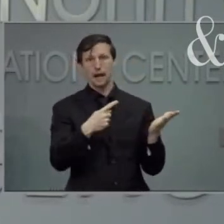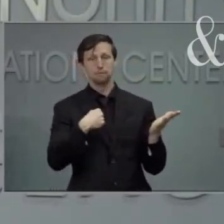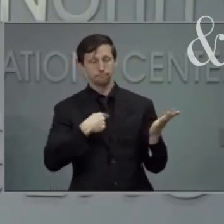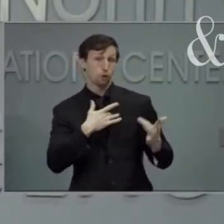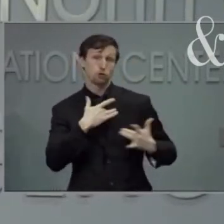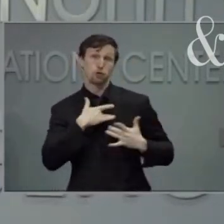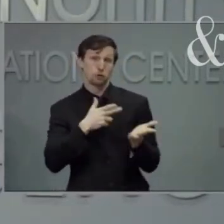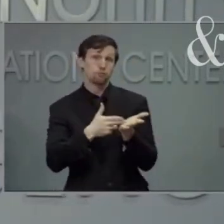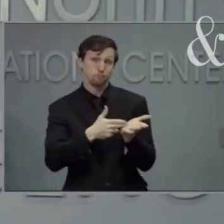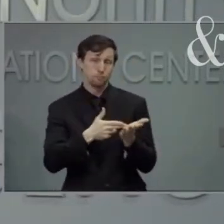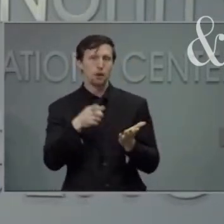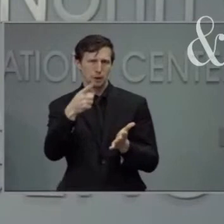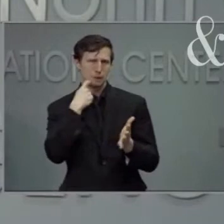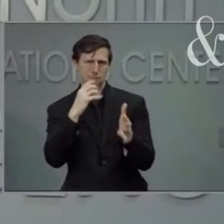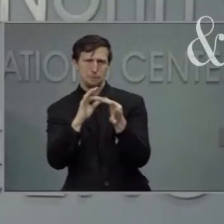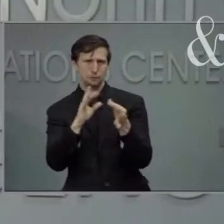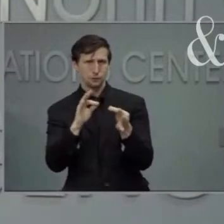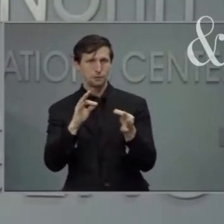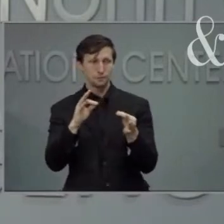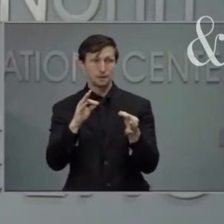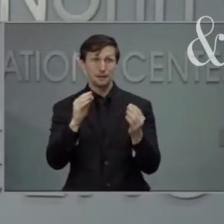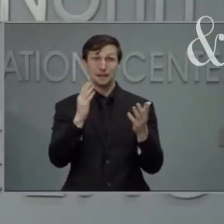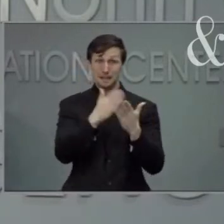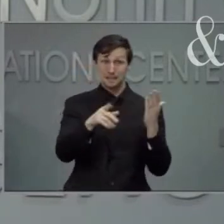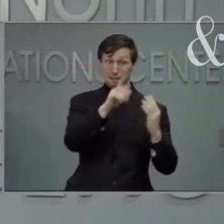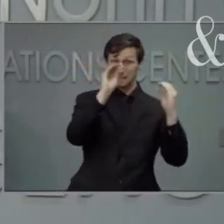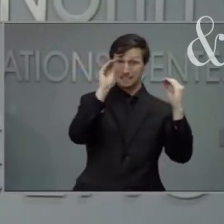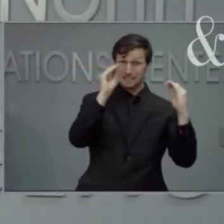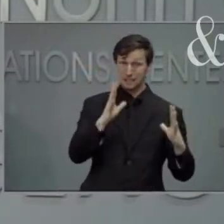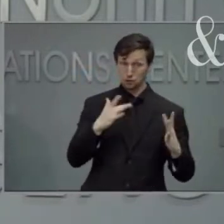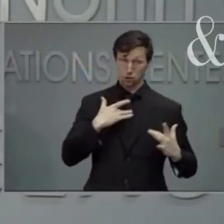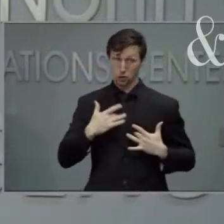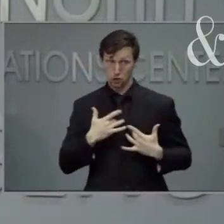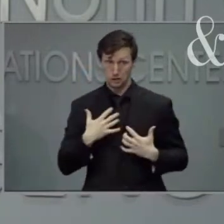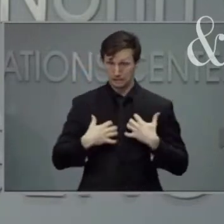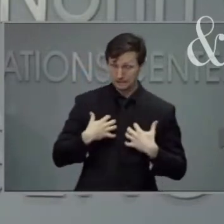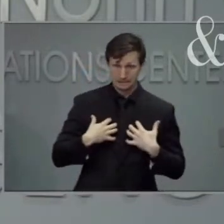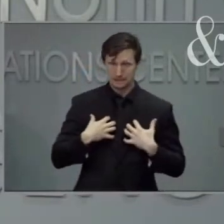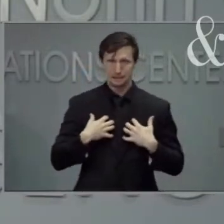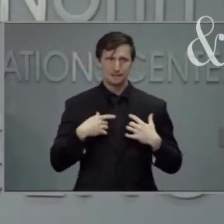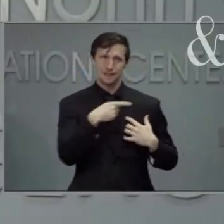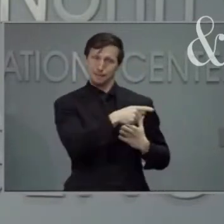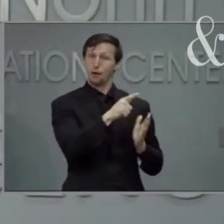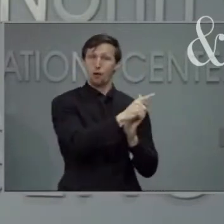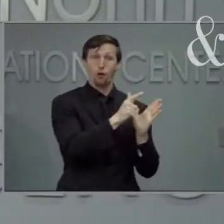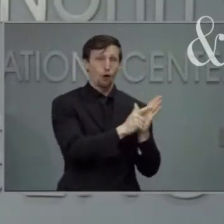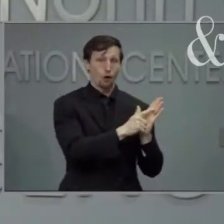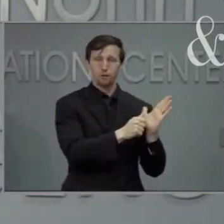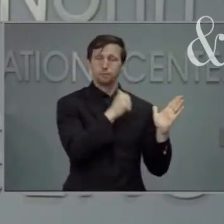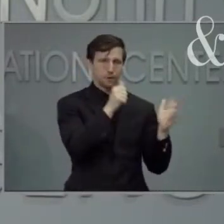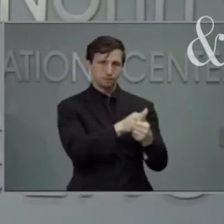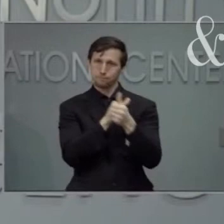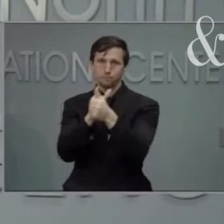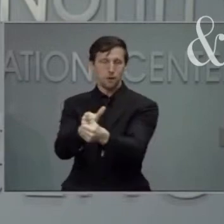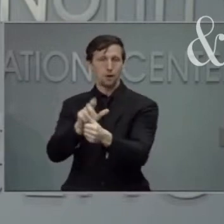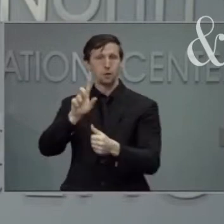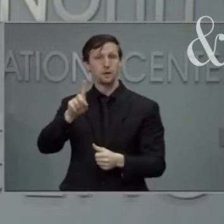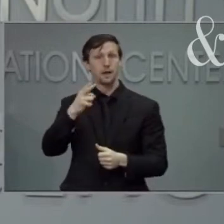teachers being concerned to go back, that bill doesn't follow the guidelines that the Department of Health and Human